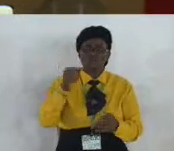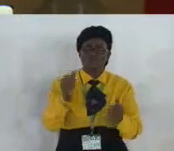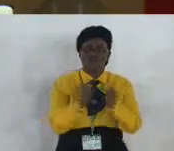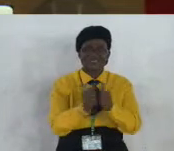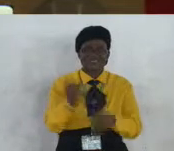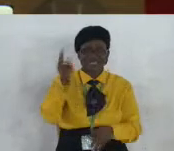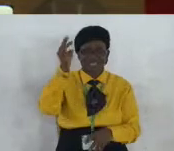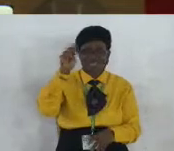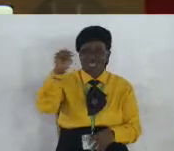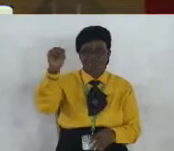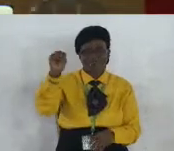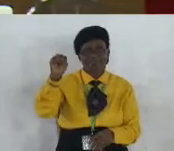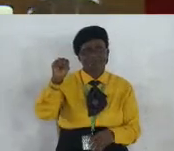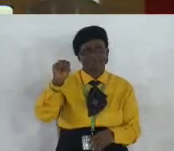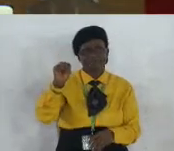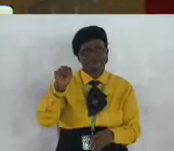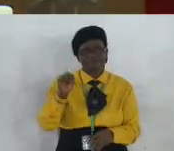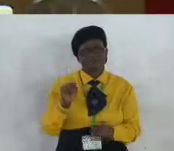him.